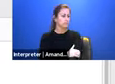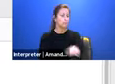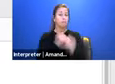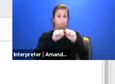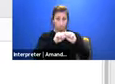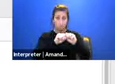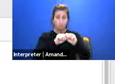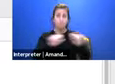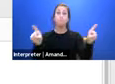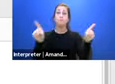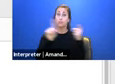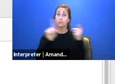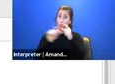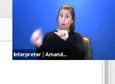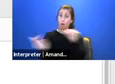was sent out to every parent